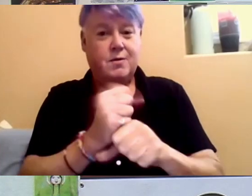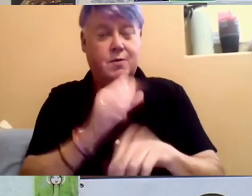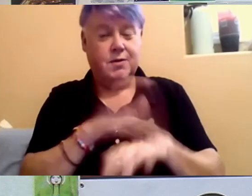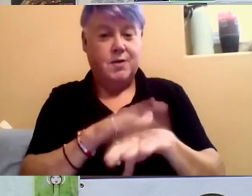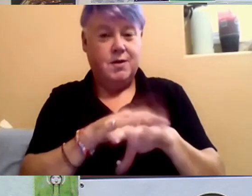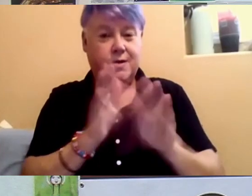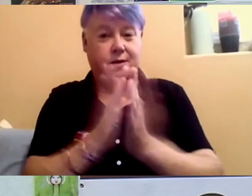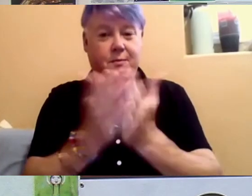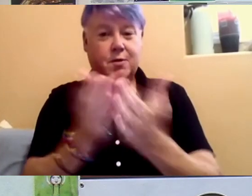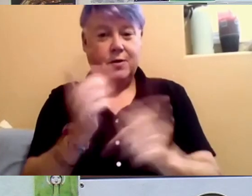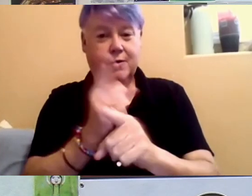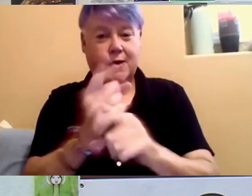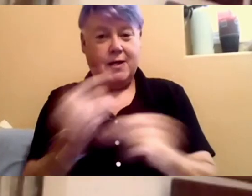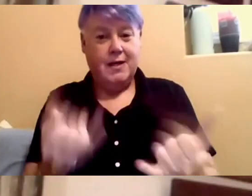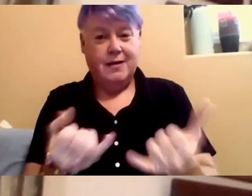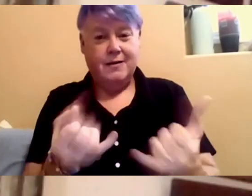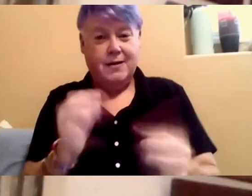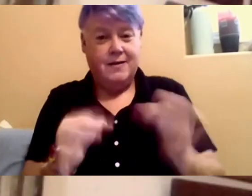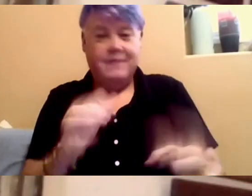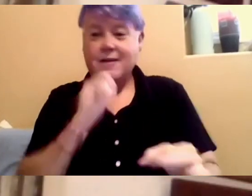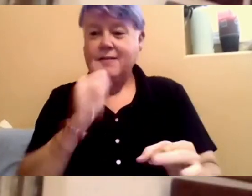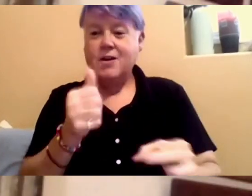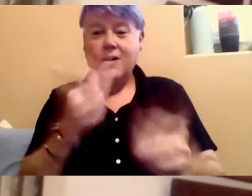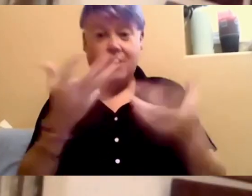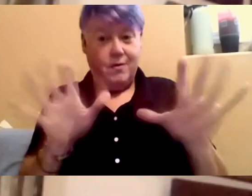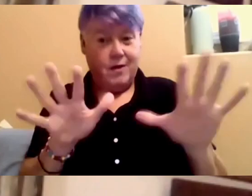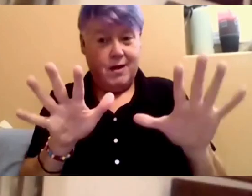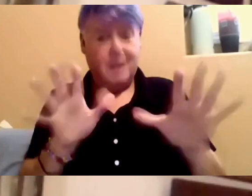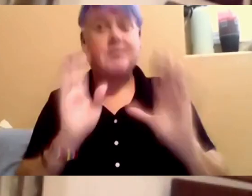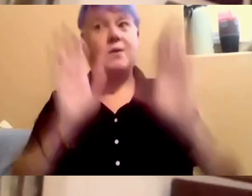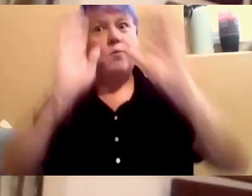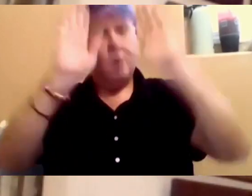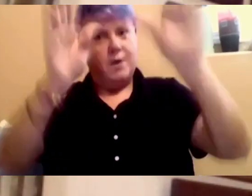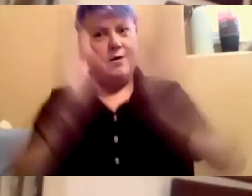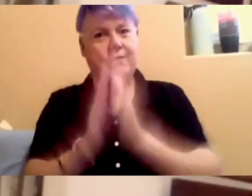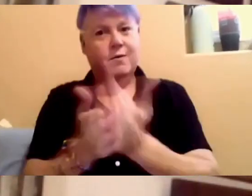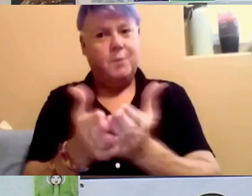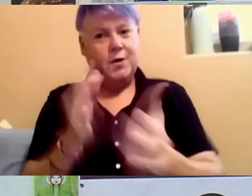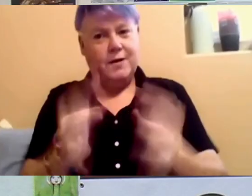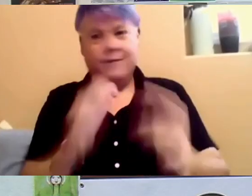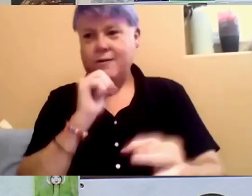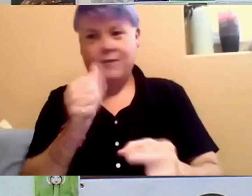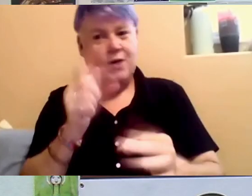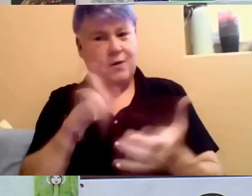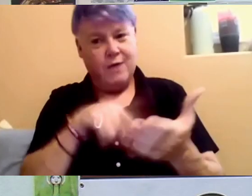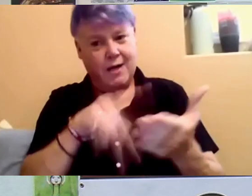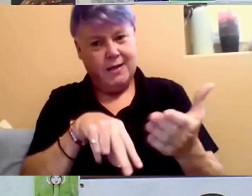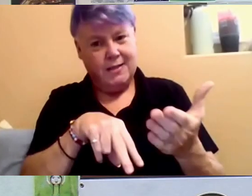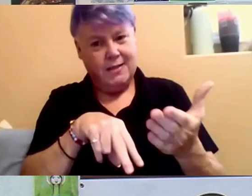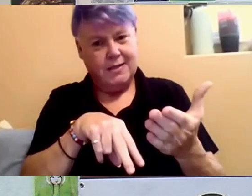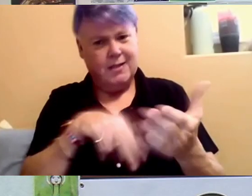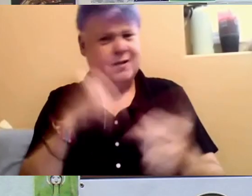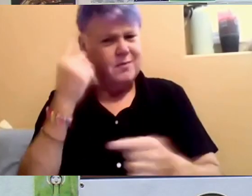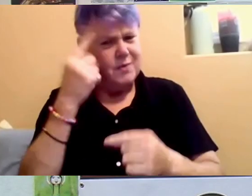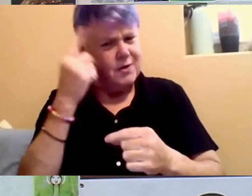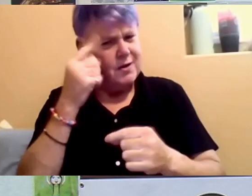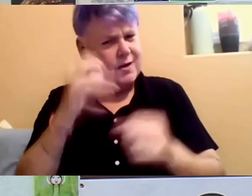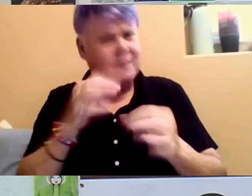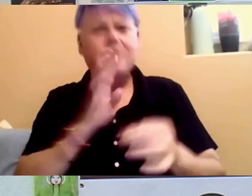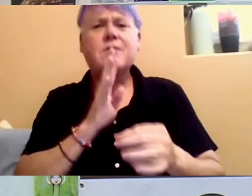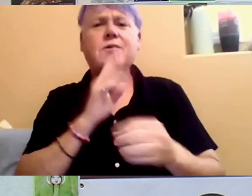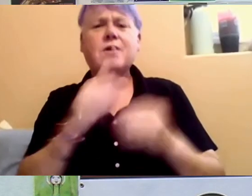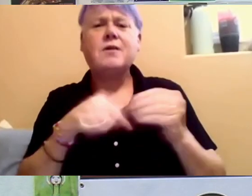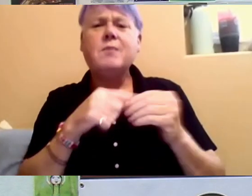already, because it is a wonderful book if you haven't read it. I was wondering if maybe you could talk a little bit